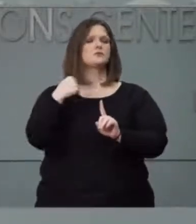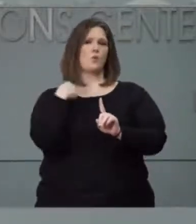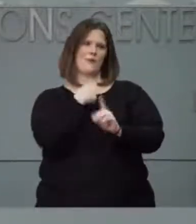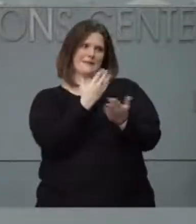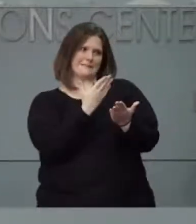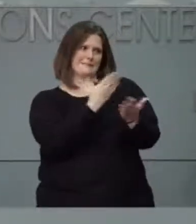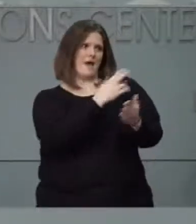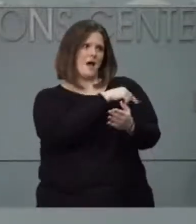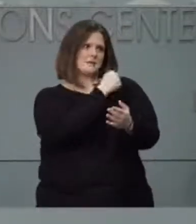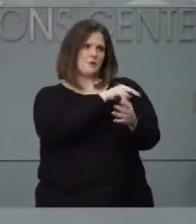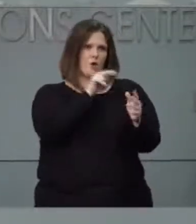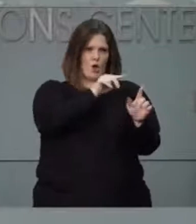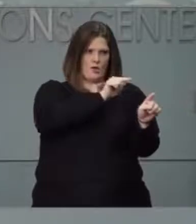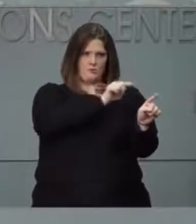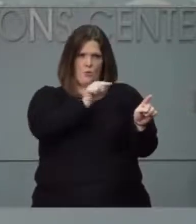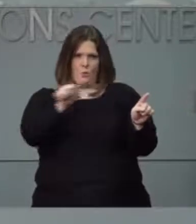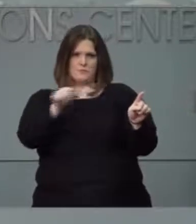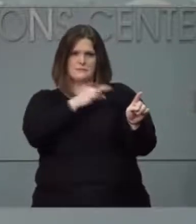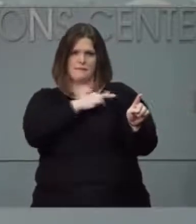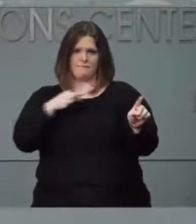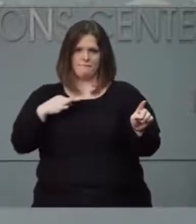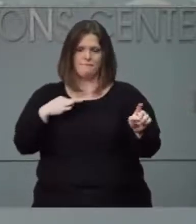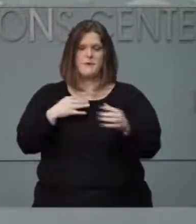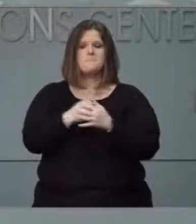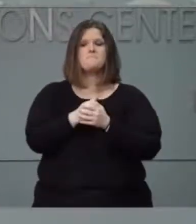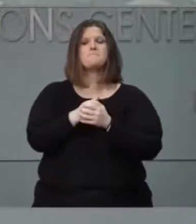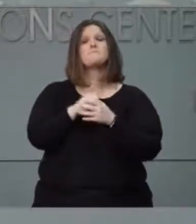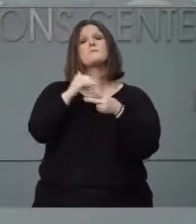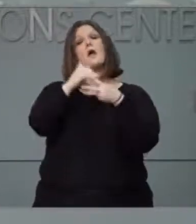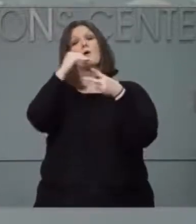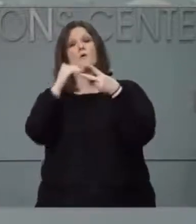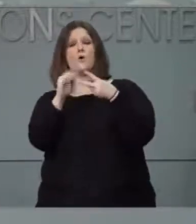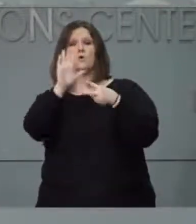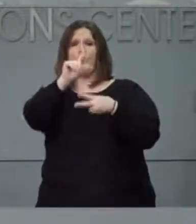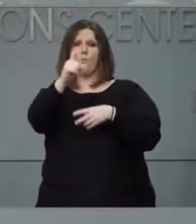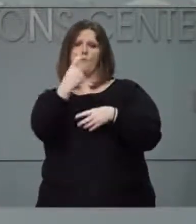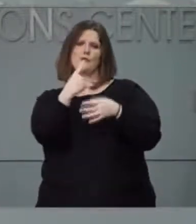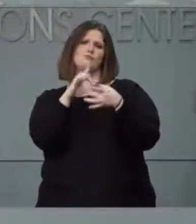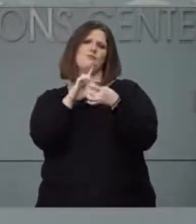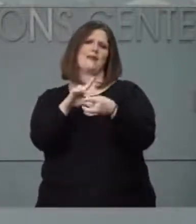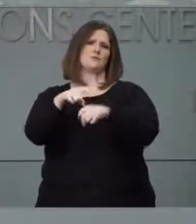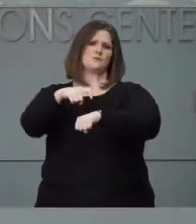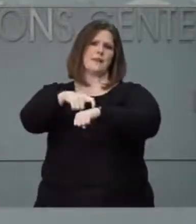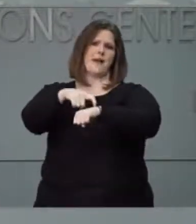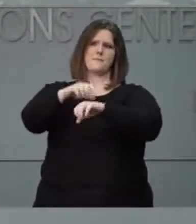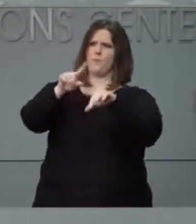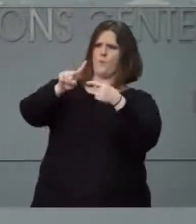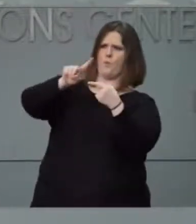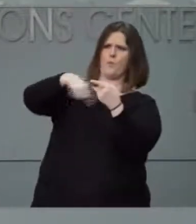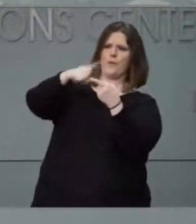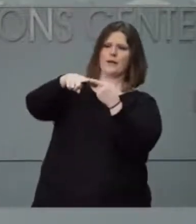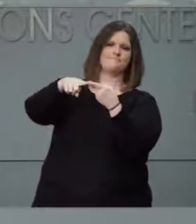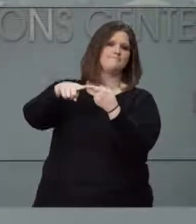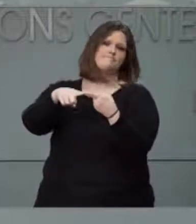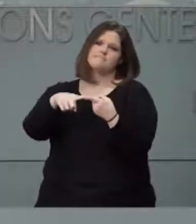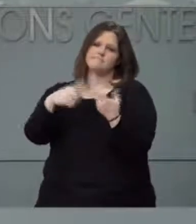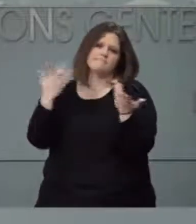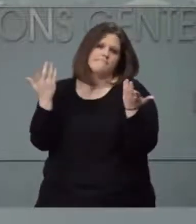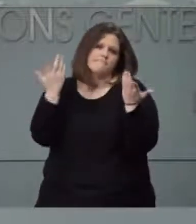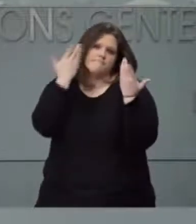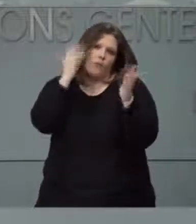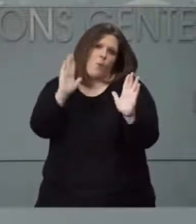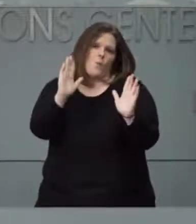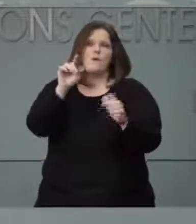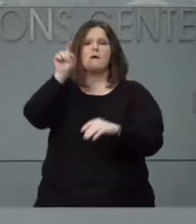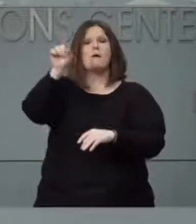So they will be handling that. As far as your other question about the timeline, we don't know exactly, right? Because the FDA is doing